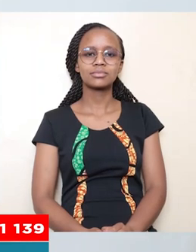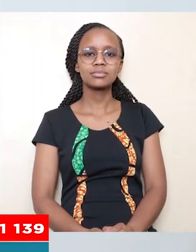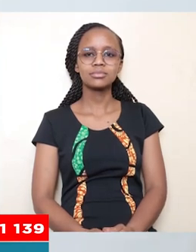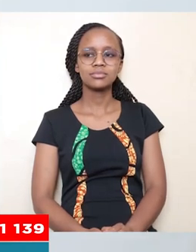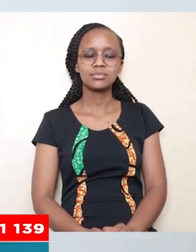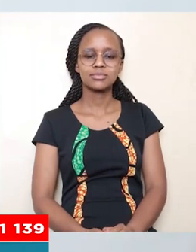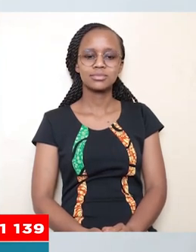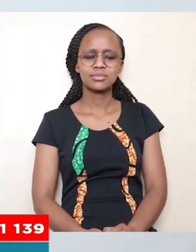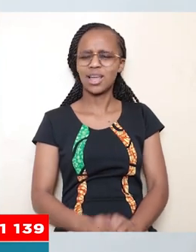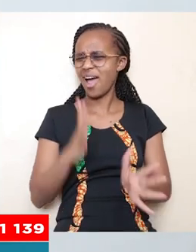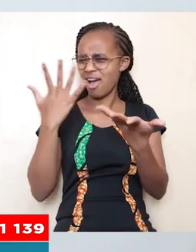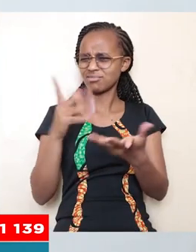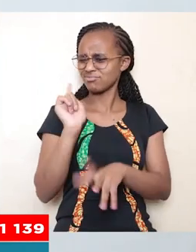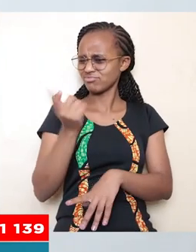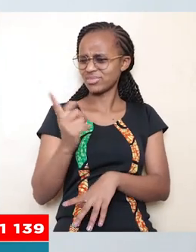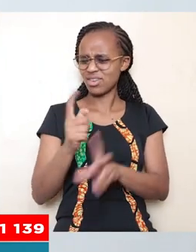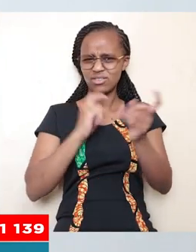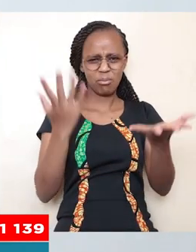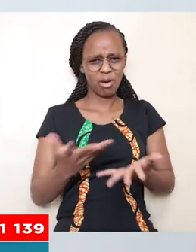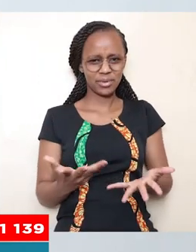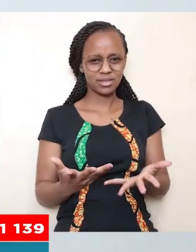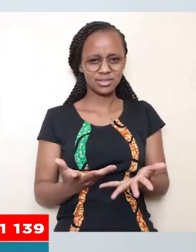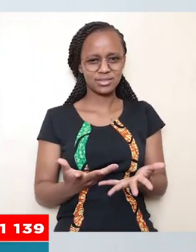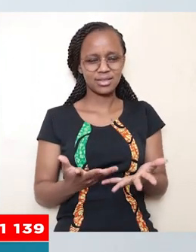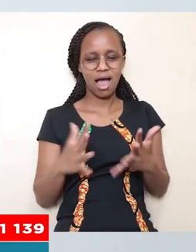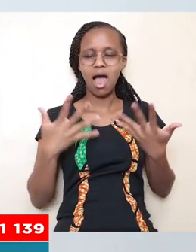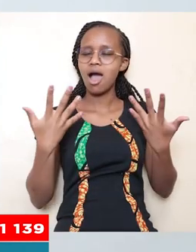Sasa, hiyo wanashido, haka kanugu tumetolewa wapi.